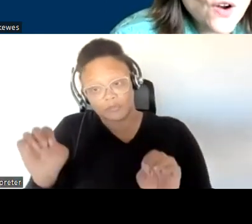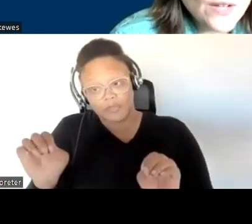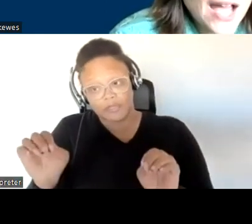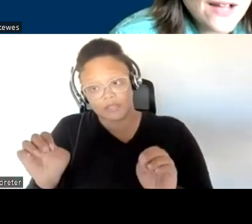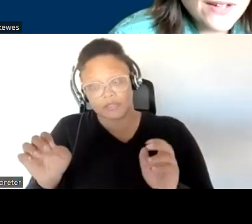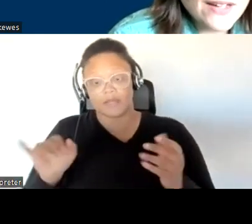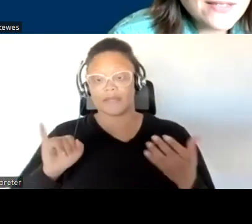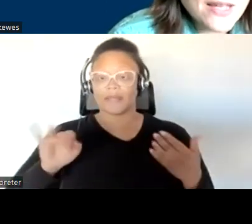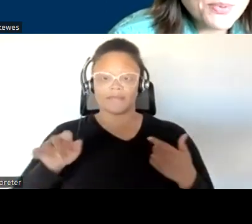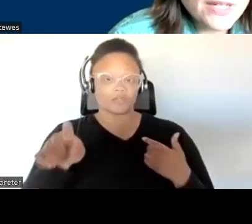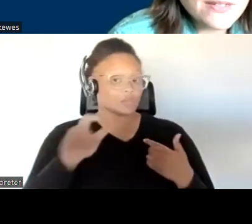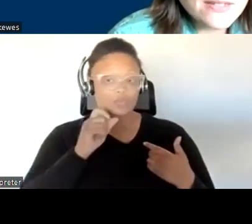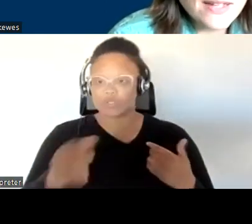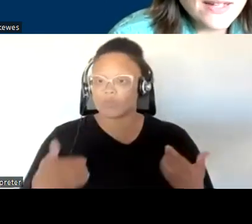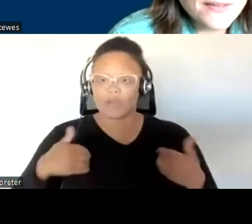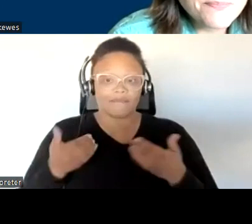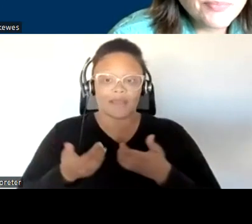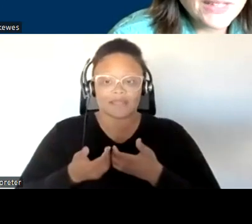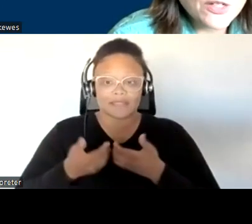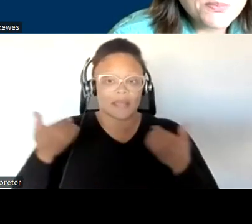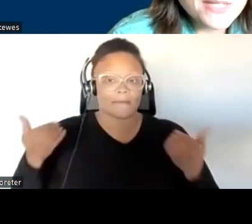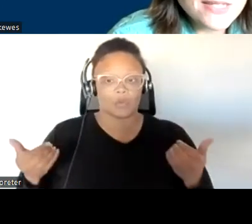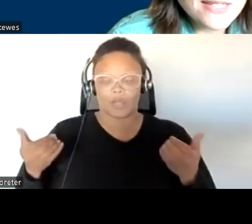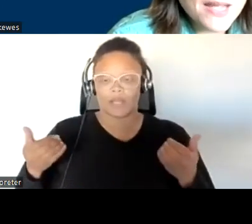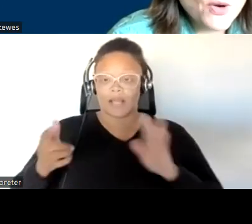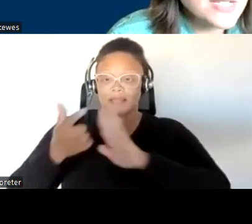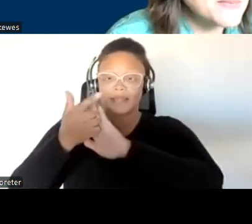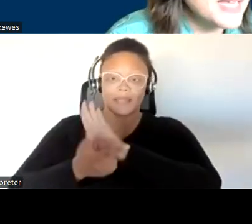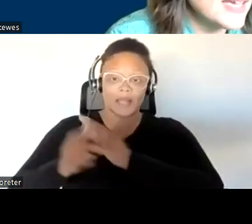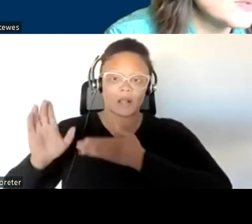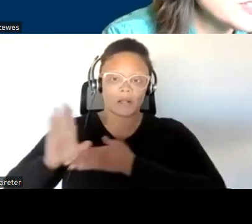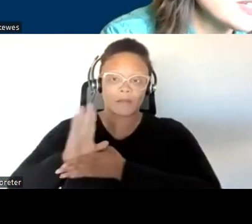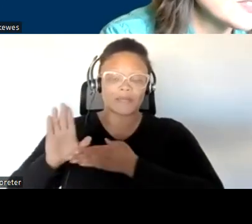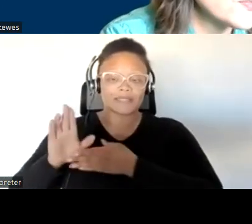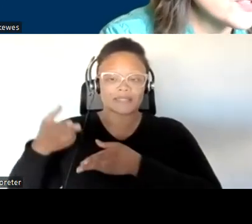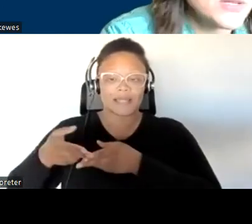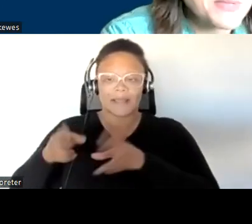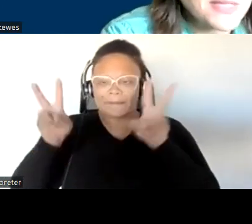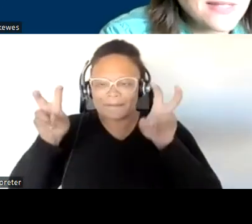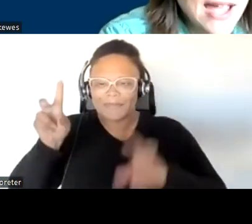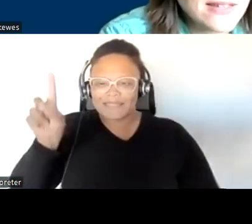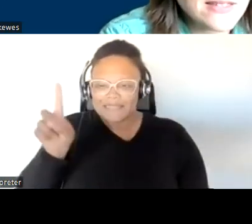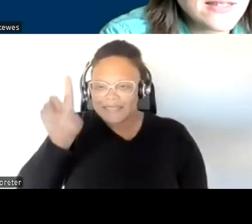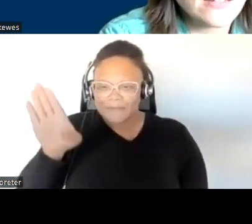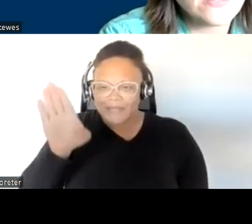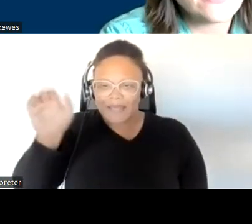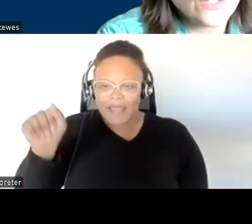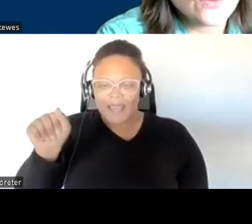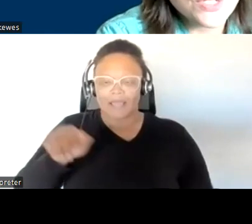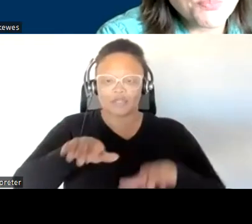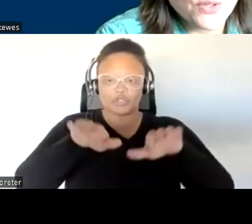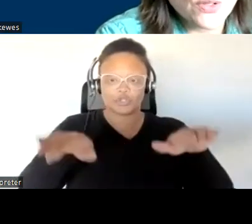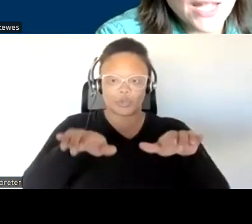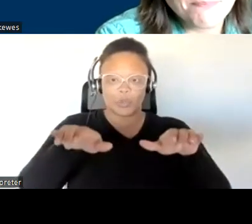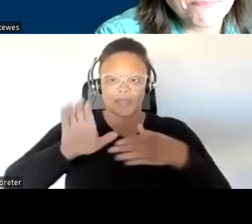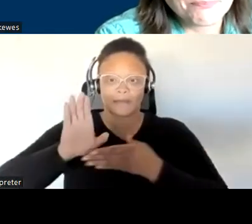If you don't have a separate legal business name or DBA, which stands for doing business as, then you would